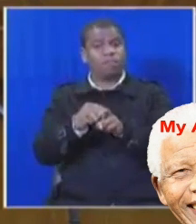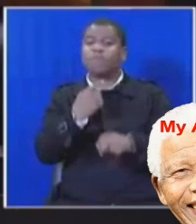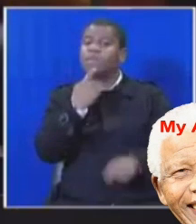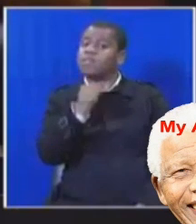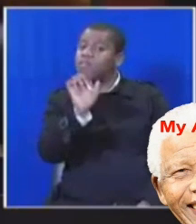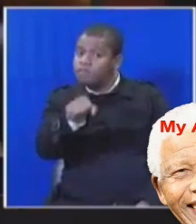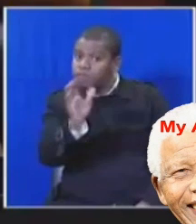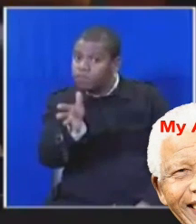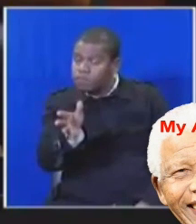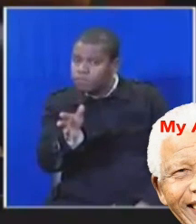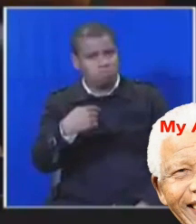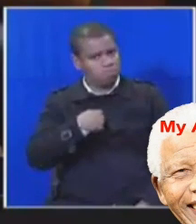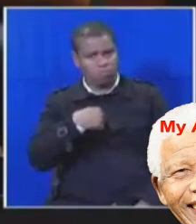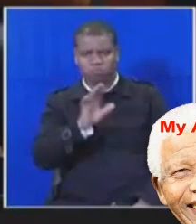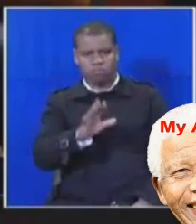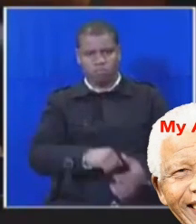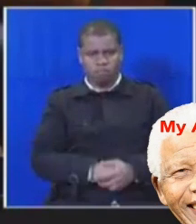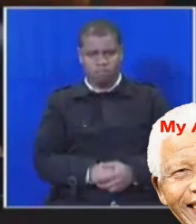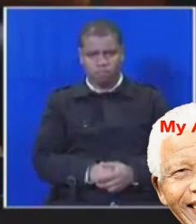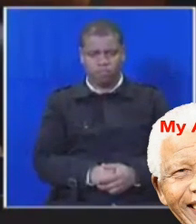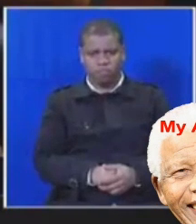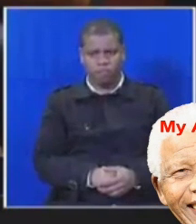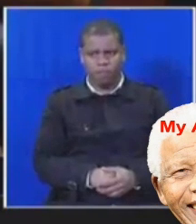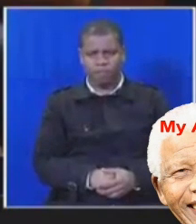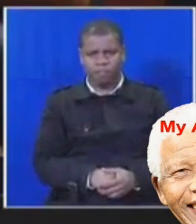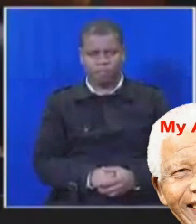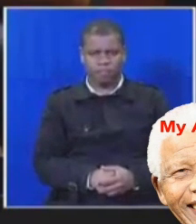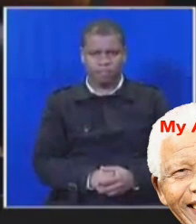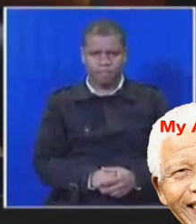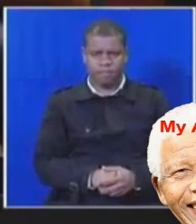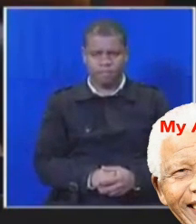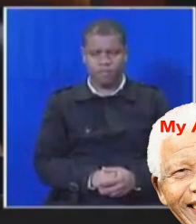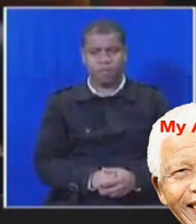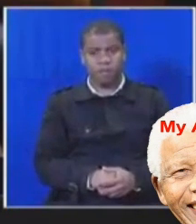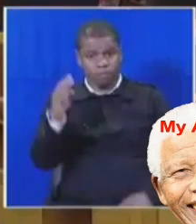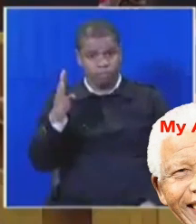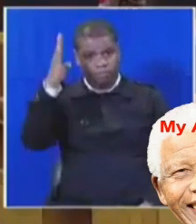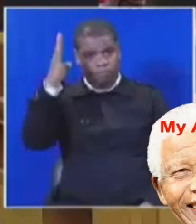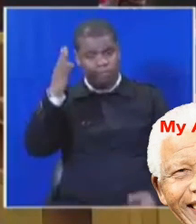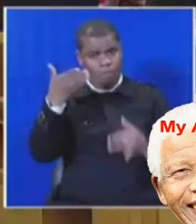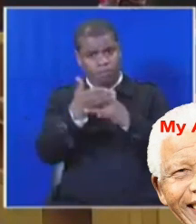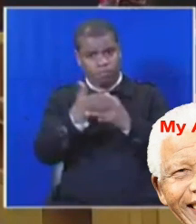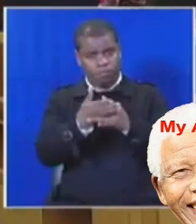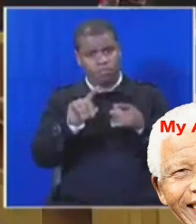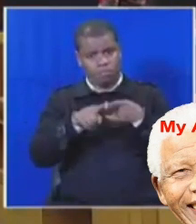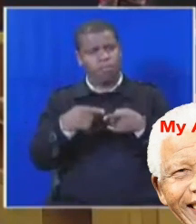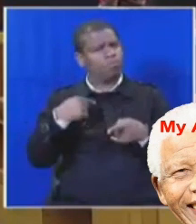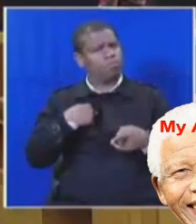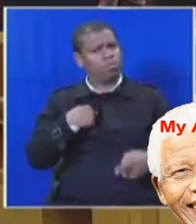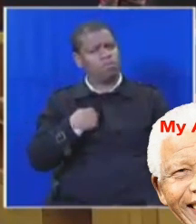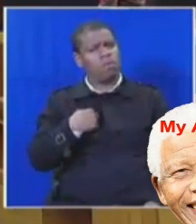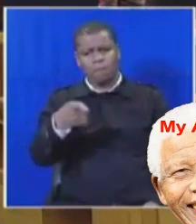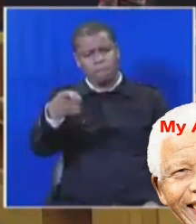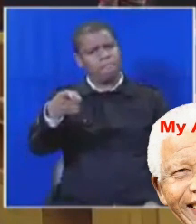didn't? I did not say it. Thank you. Honorable Chair, Maxine? I'm rising on a point of order. Yes, We are honorable sick and tired of Bongo